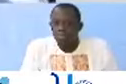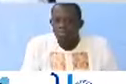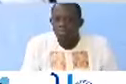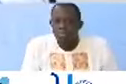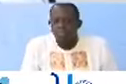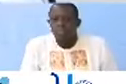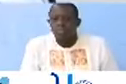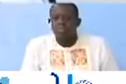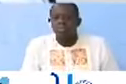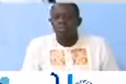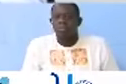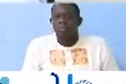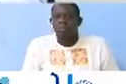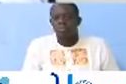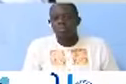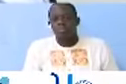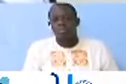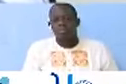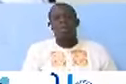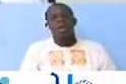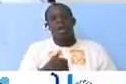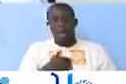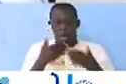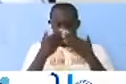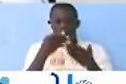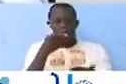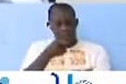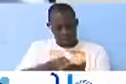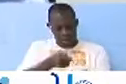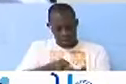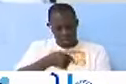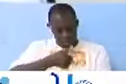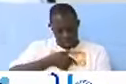I told him that the price that I buy it for.